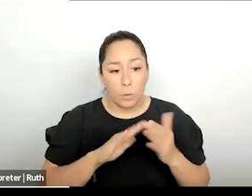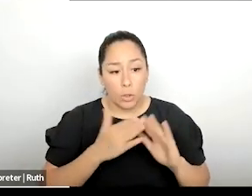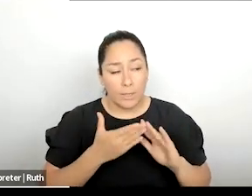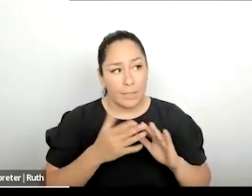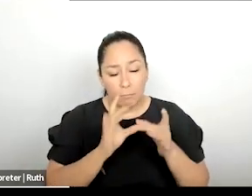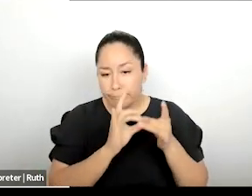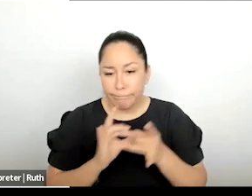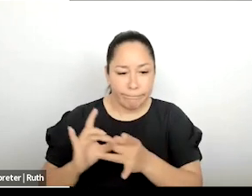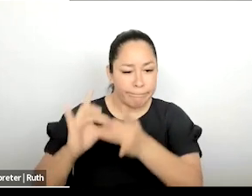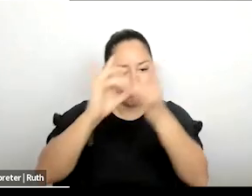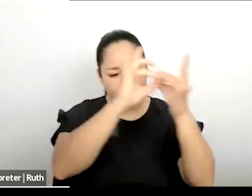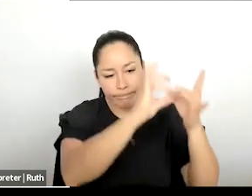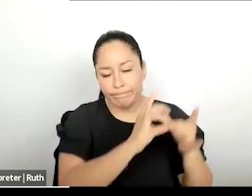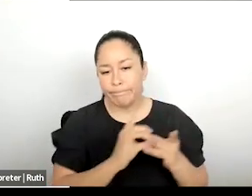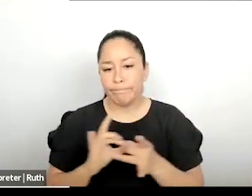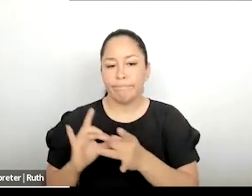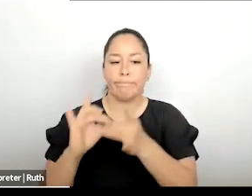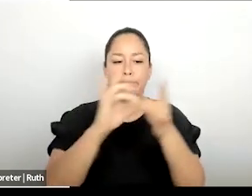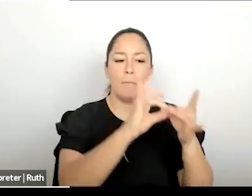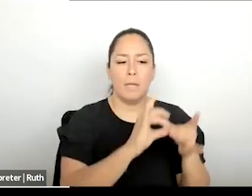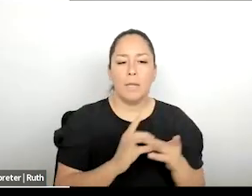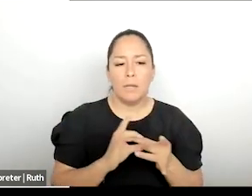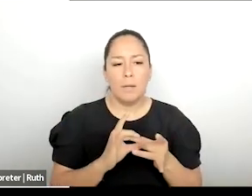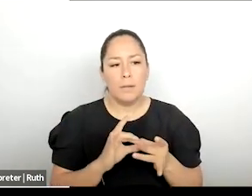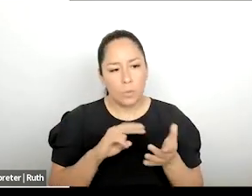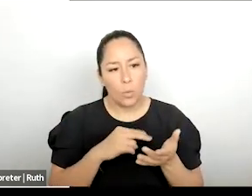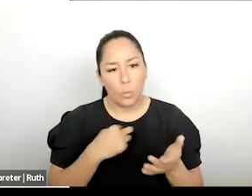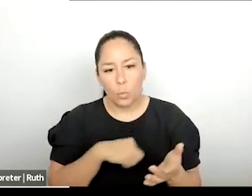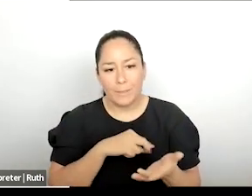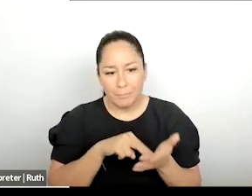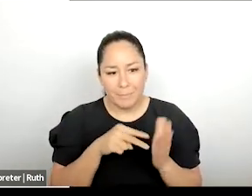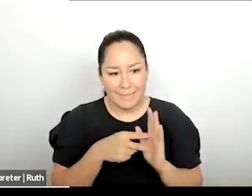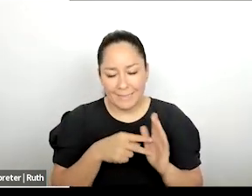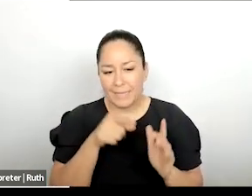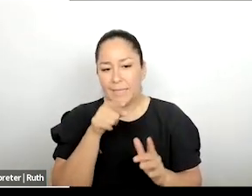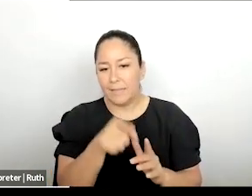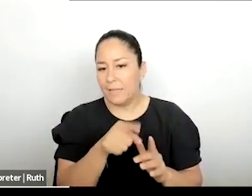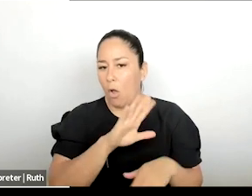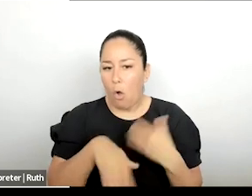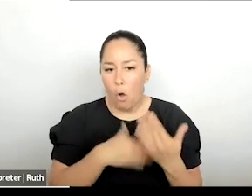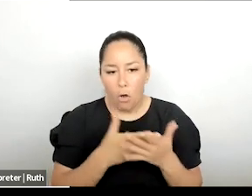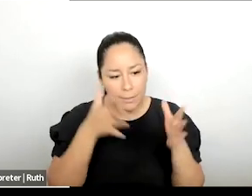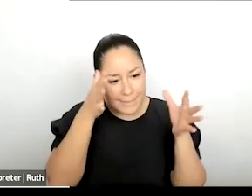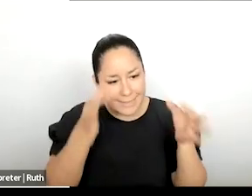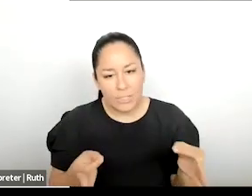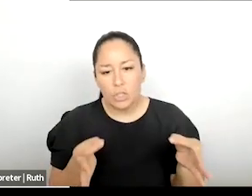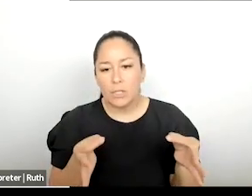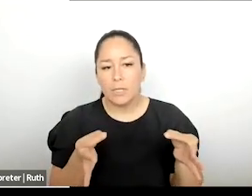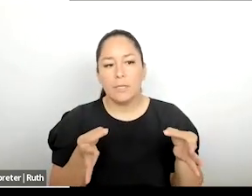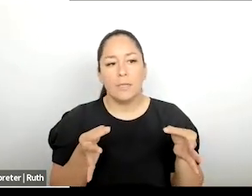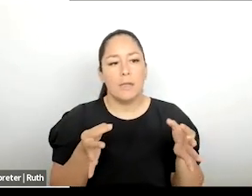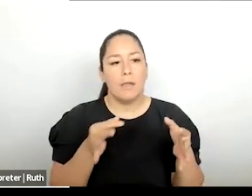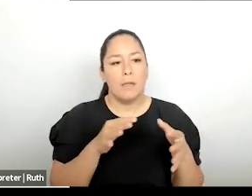And so when we talk about community-led change, we mean that the decisions are made and